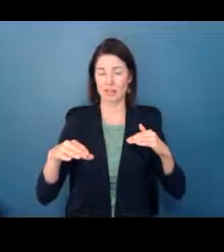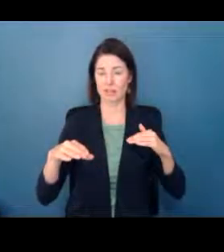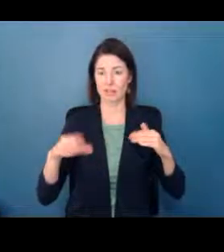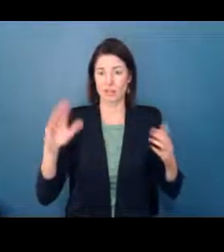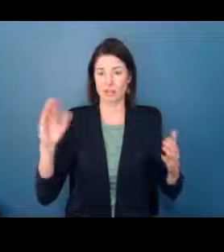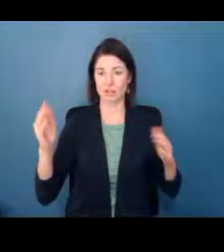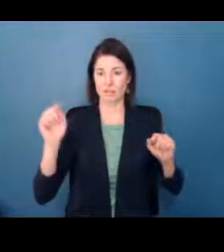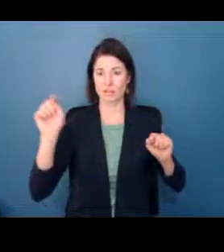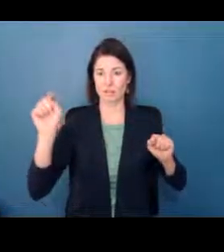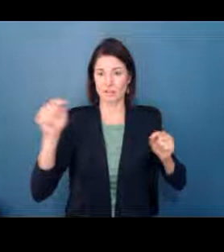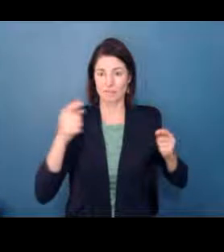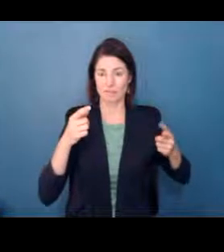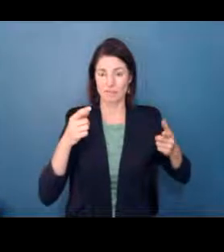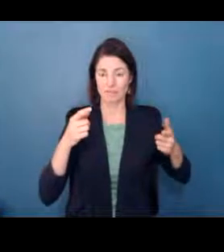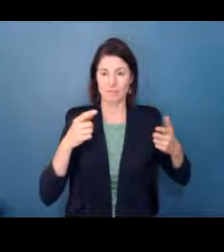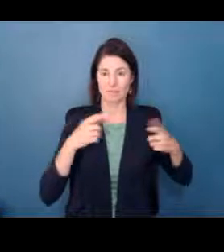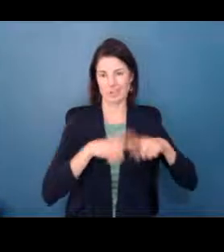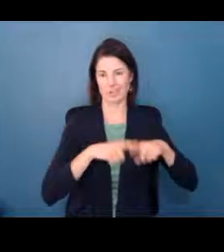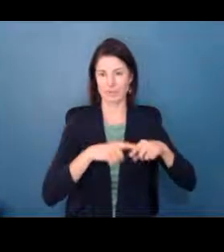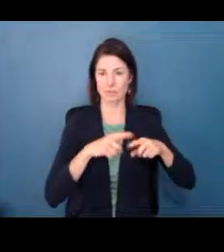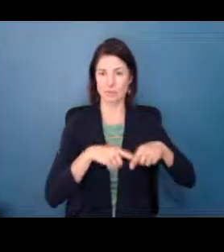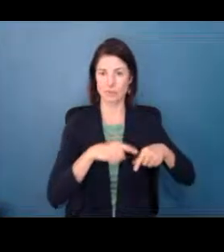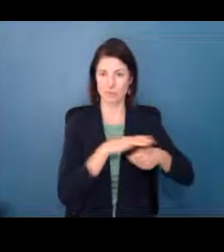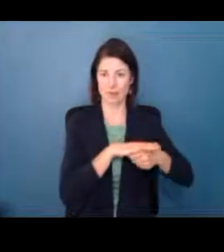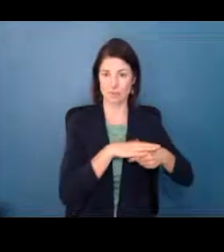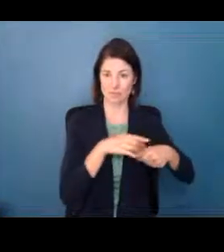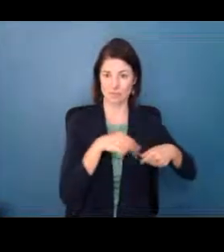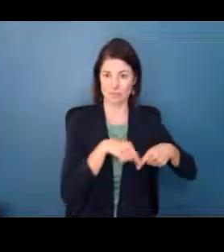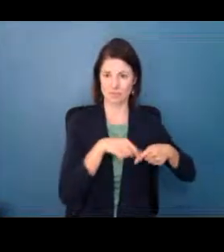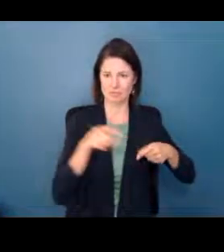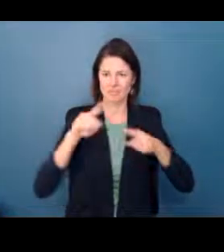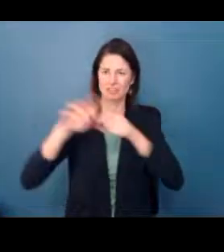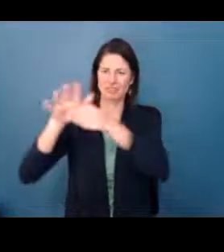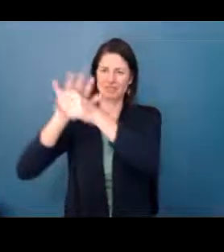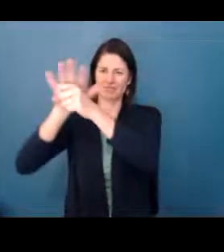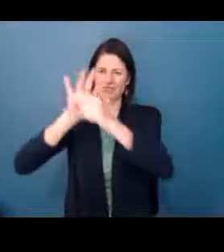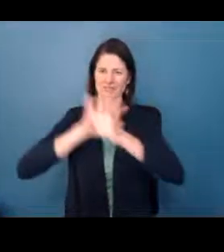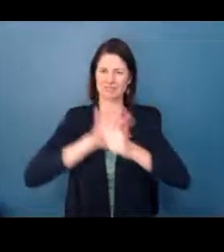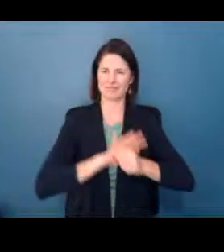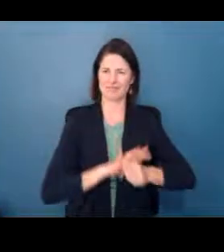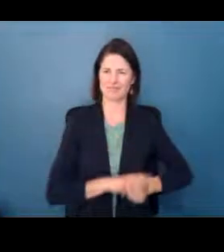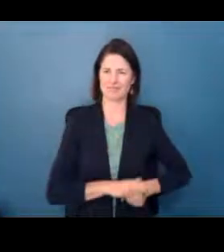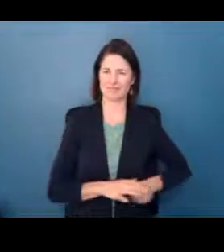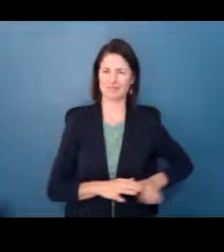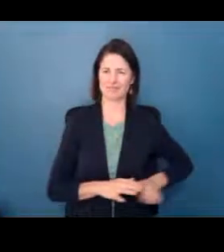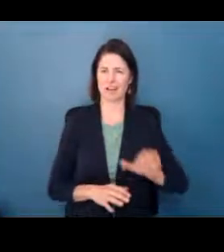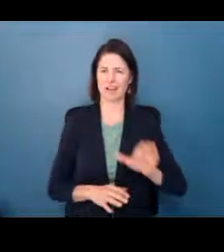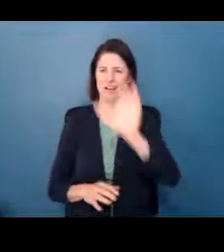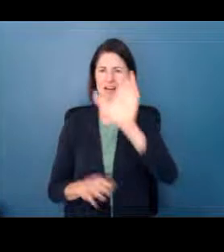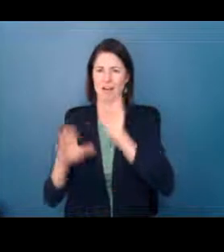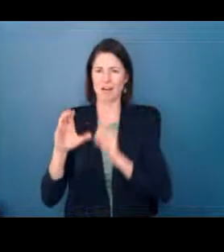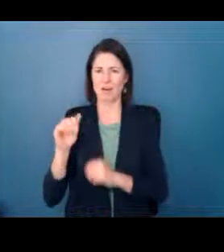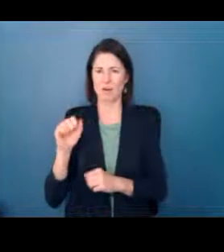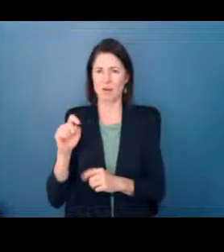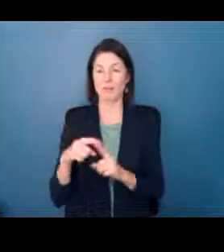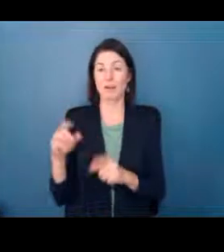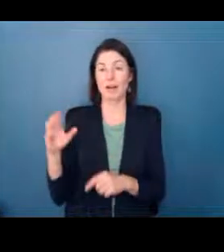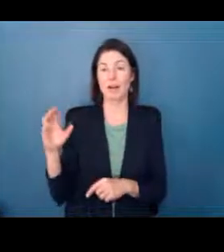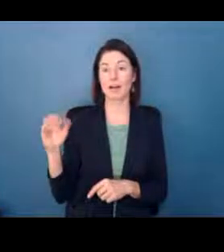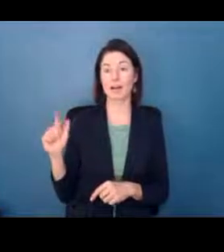occurs in one place is generally very different from other places, but Caltrans is